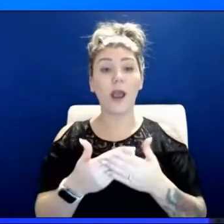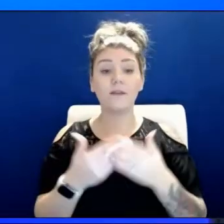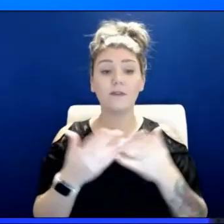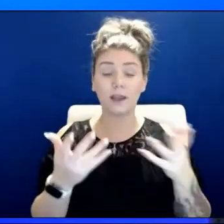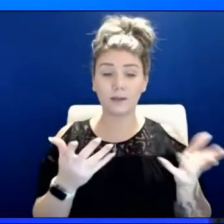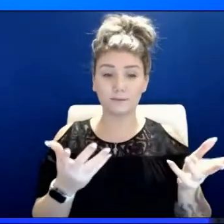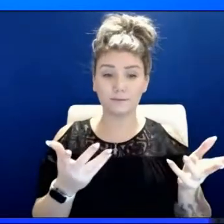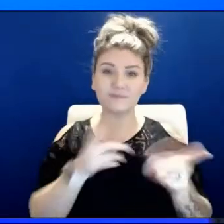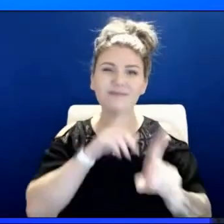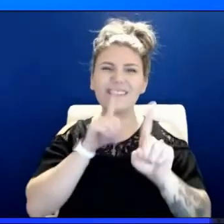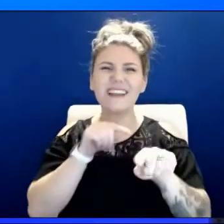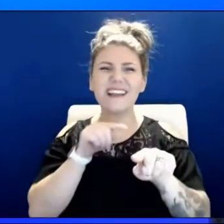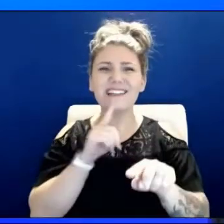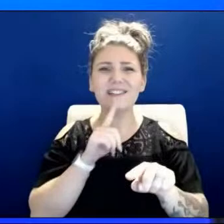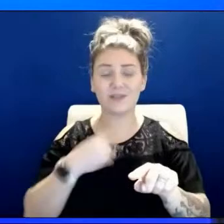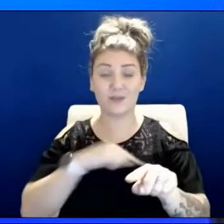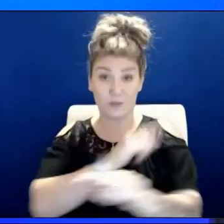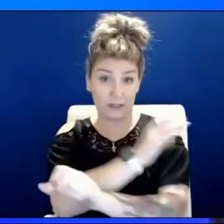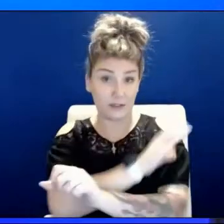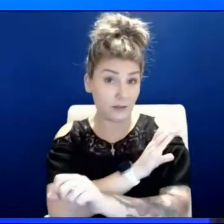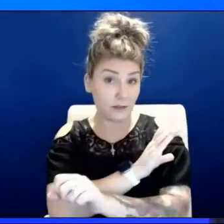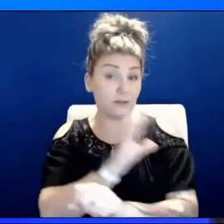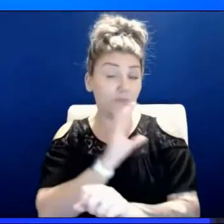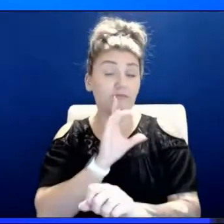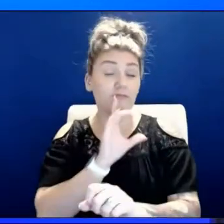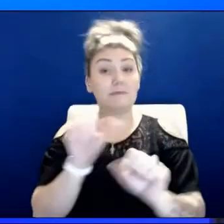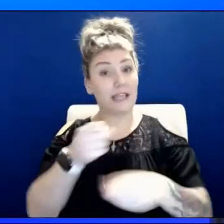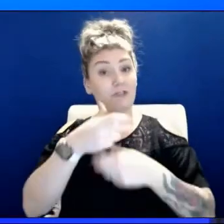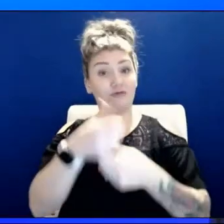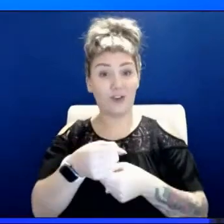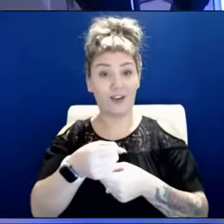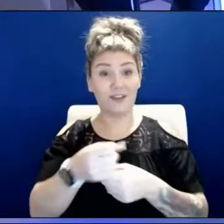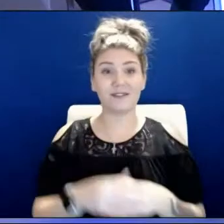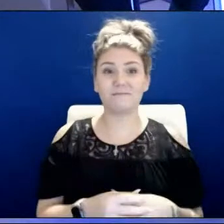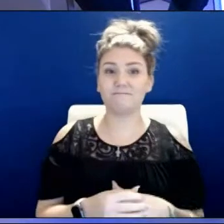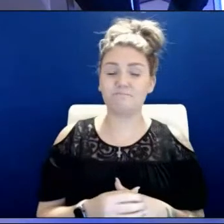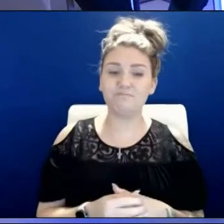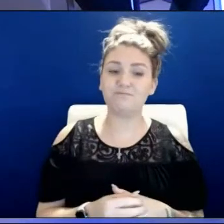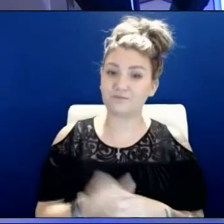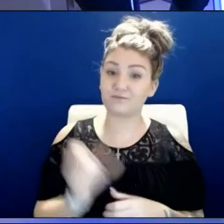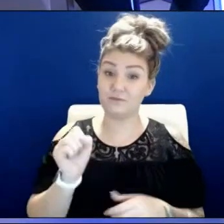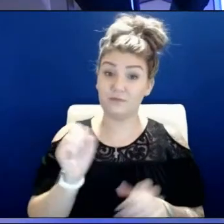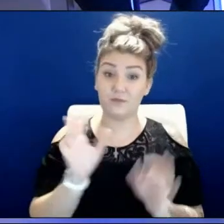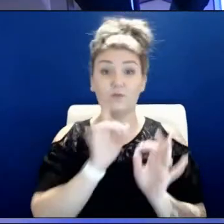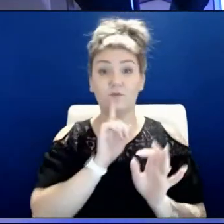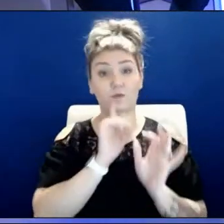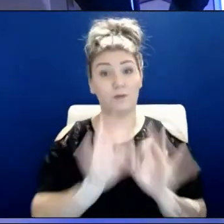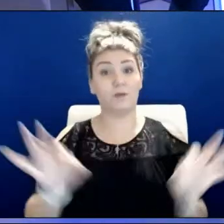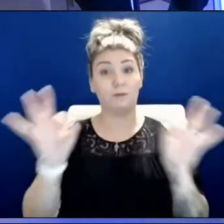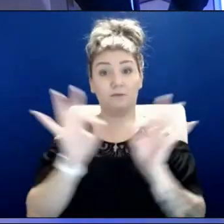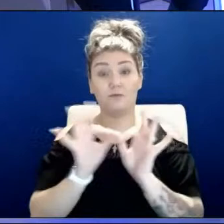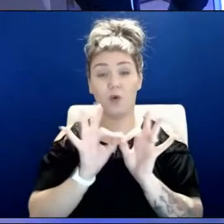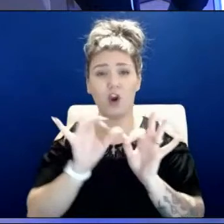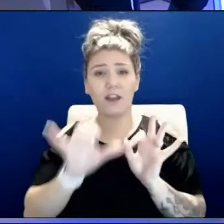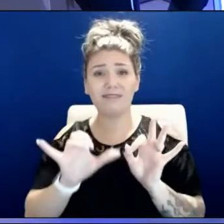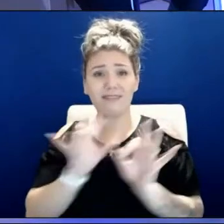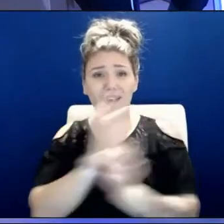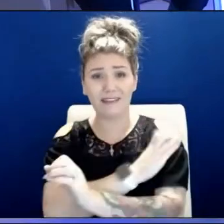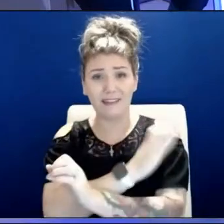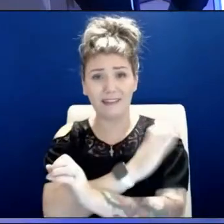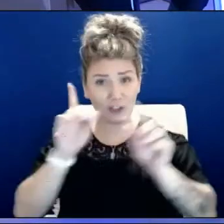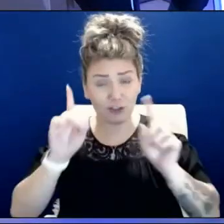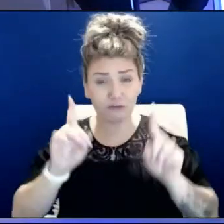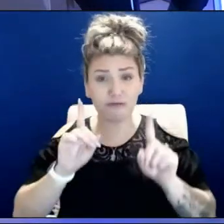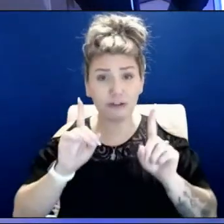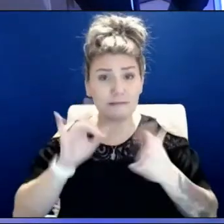that we as clinicians can trust. Yeah, I think that's so incredibly important because that clinical trials puts all the data out there